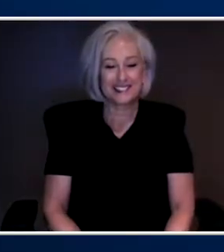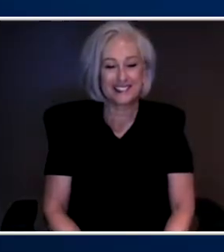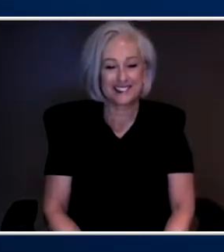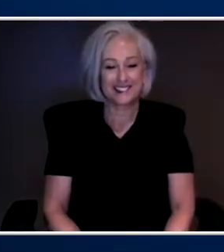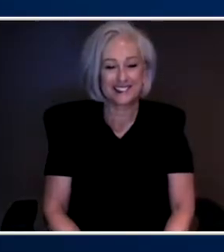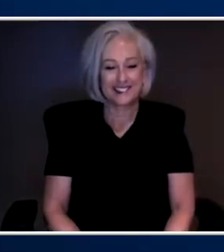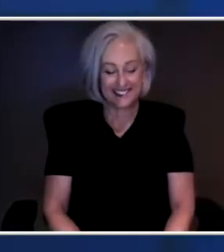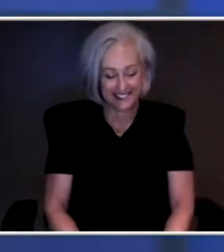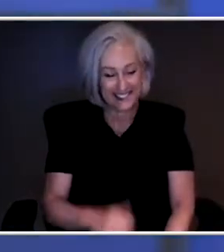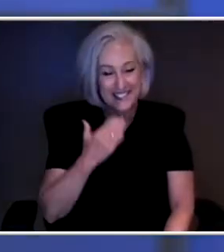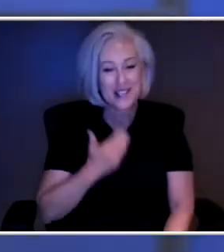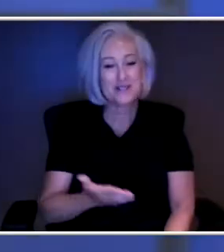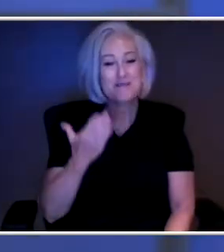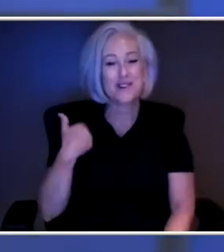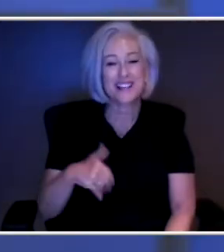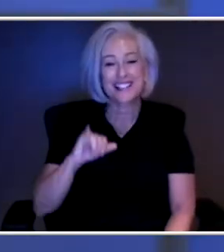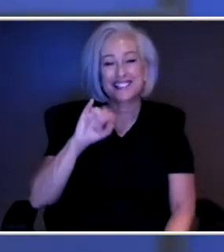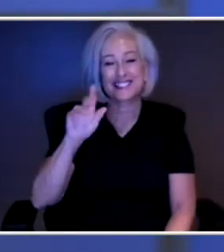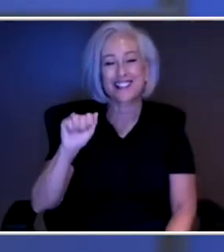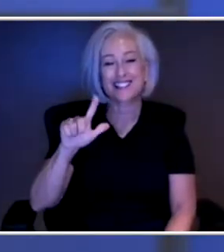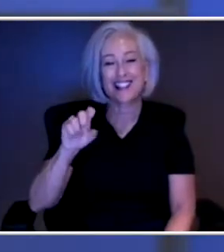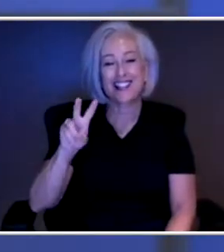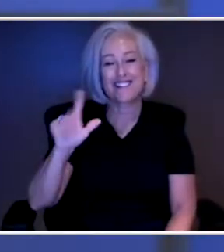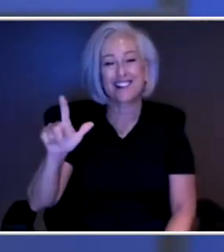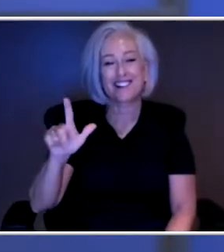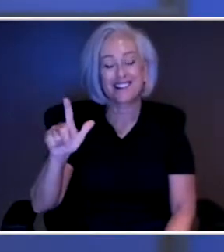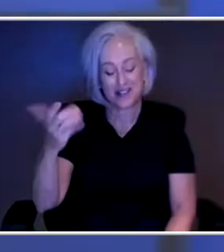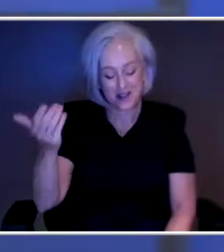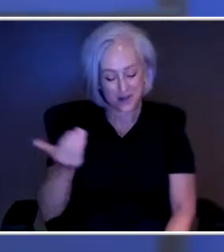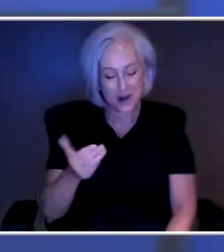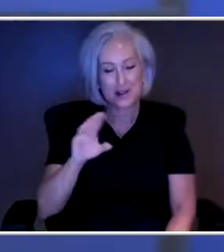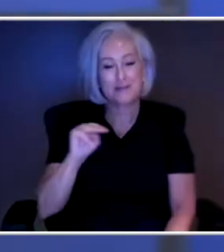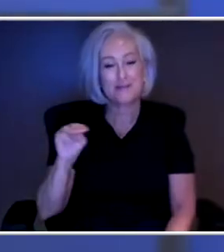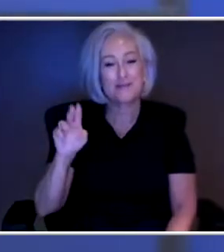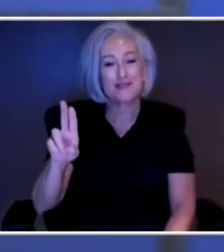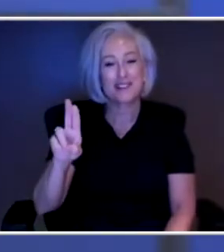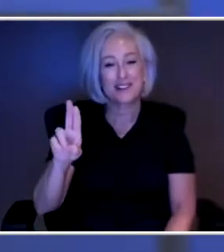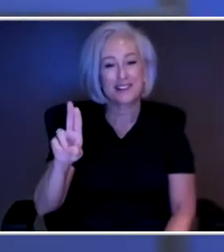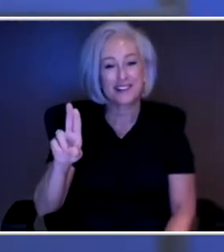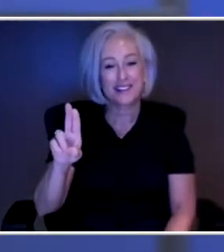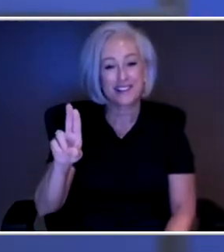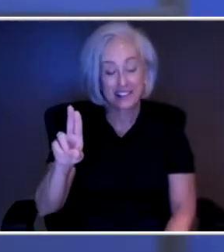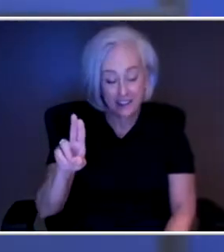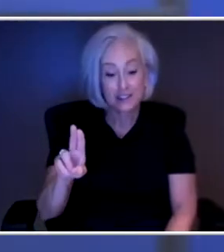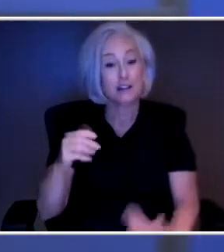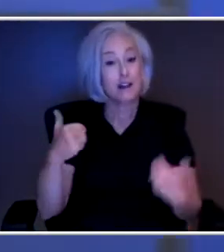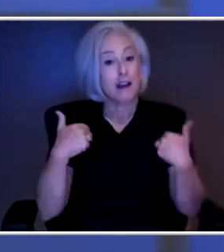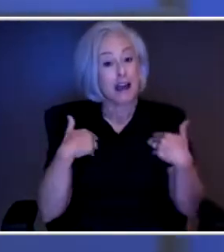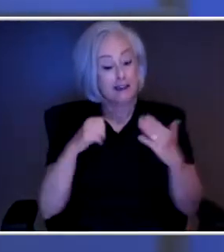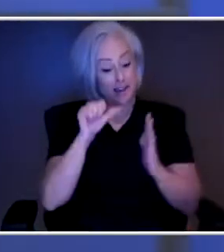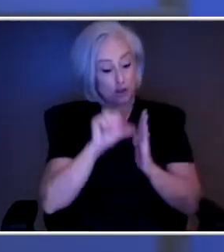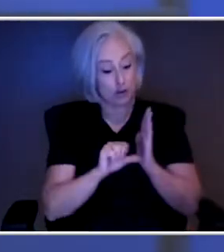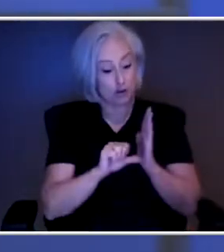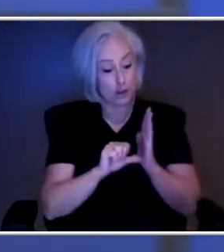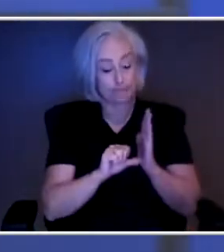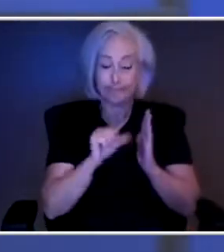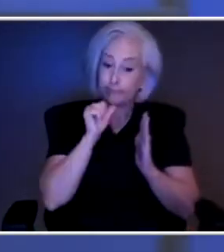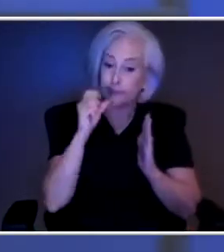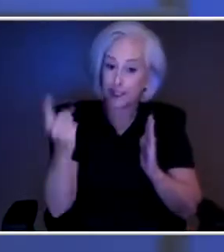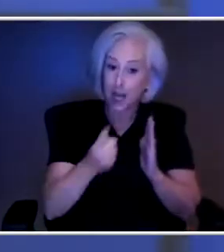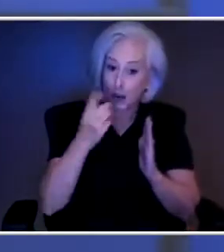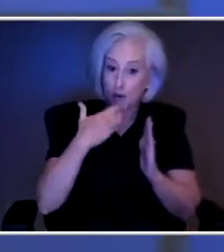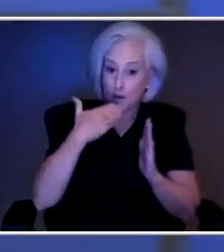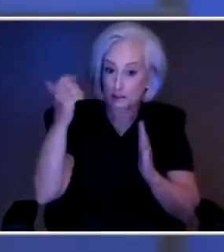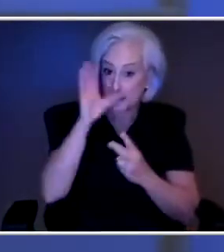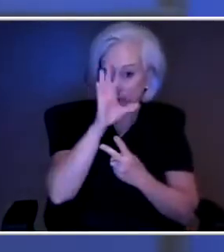Good morning, I'm Jessica Lovell, and welcome to the Morning Medical Update. Going under the knife isn't always the best option, and if you had the choice